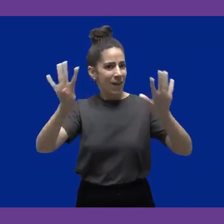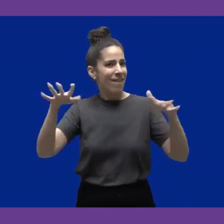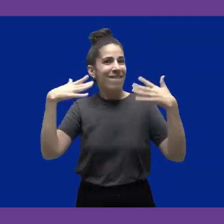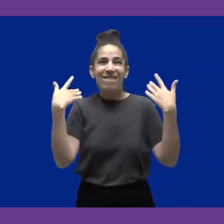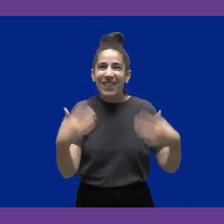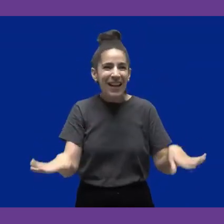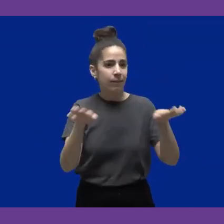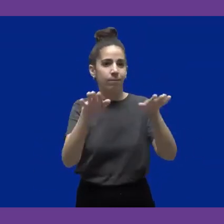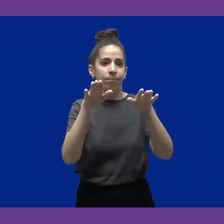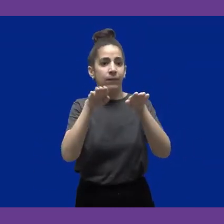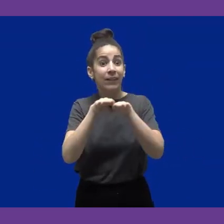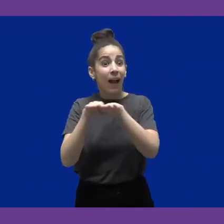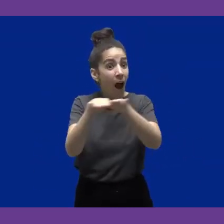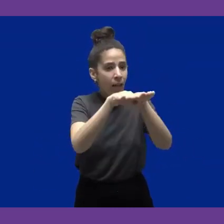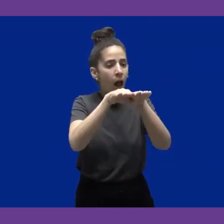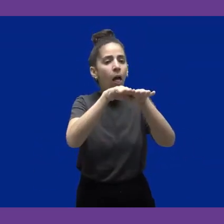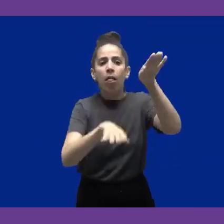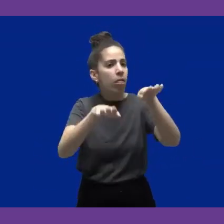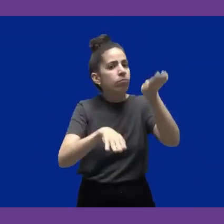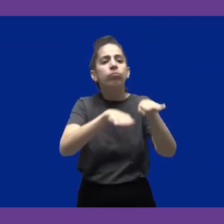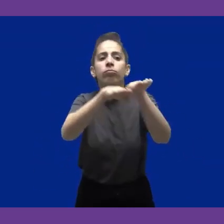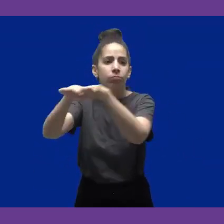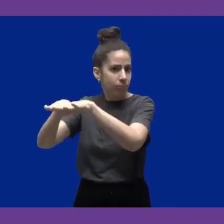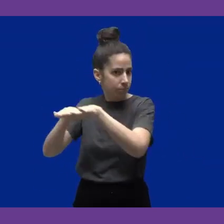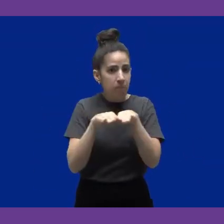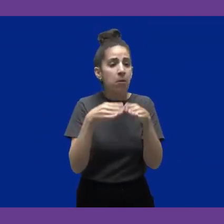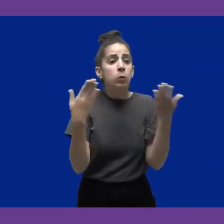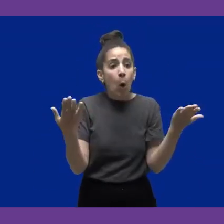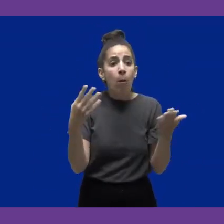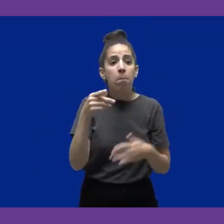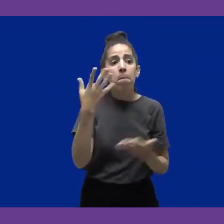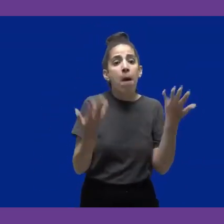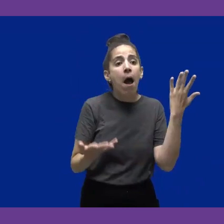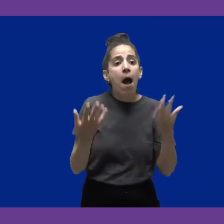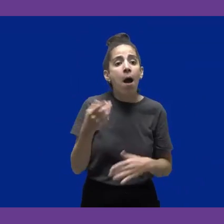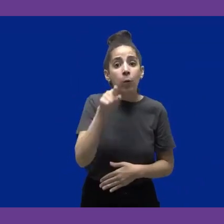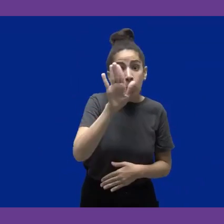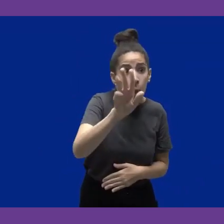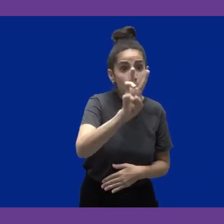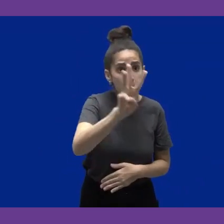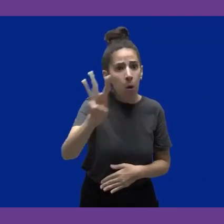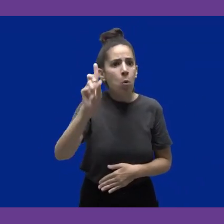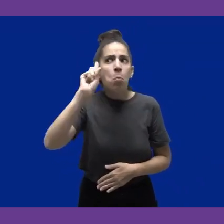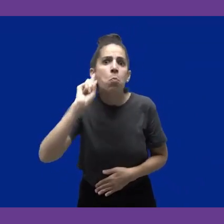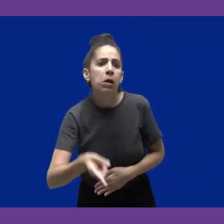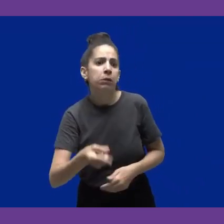website doesn't need to fulfill with the European Accessibility Act, but it might need to fulfill with the Web Accessibility